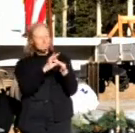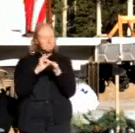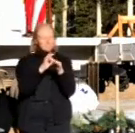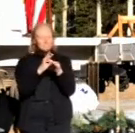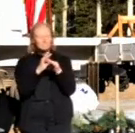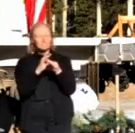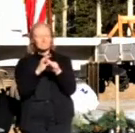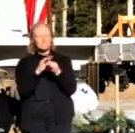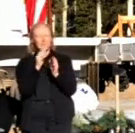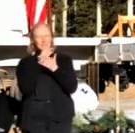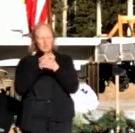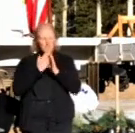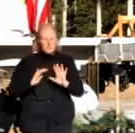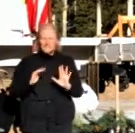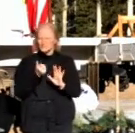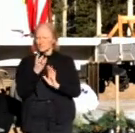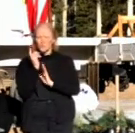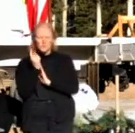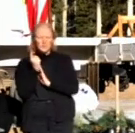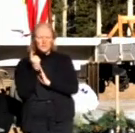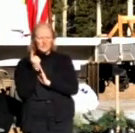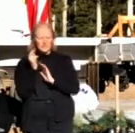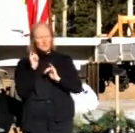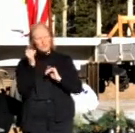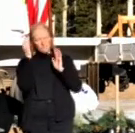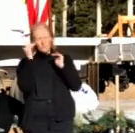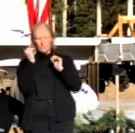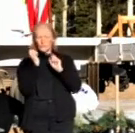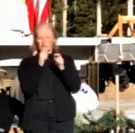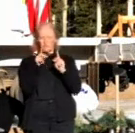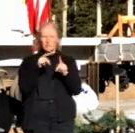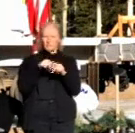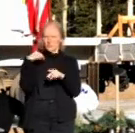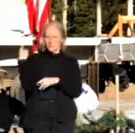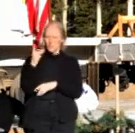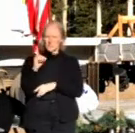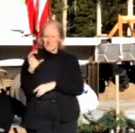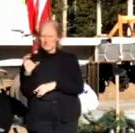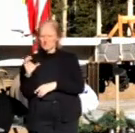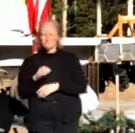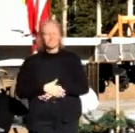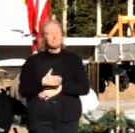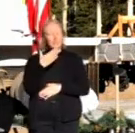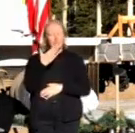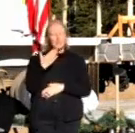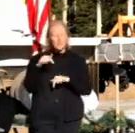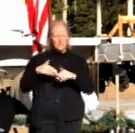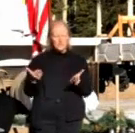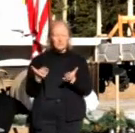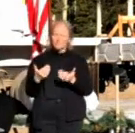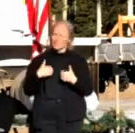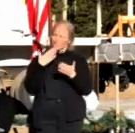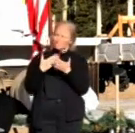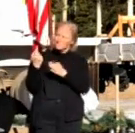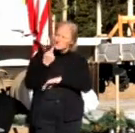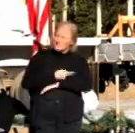for a few minutes. And I hope that's what we can give the people in Washington. So thank you so much for being here, and have a great